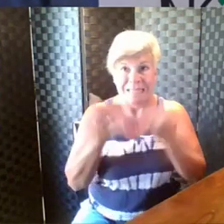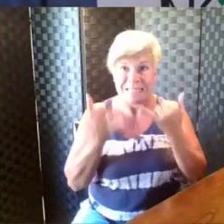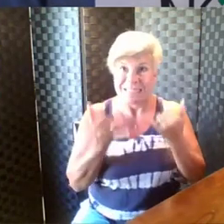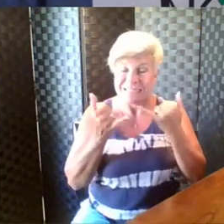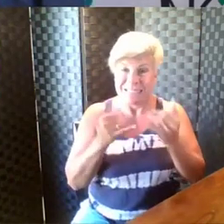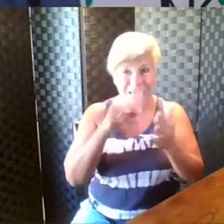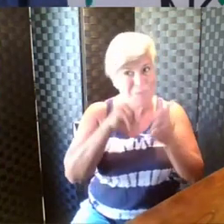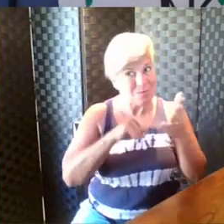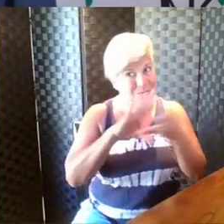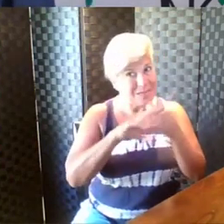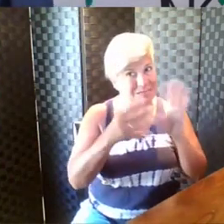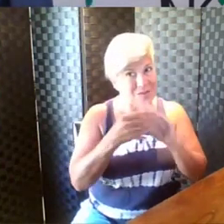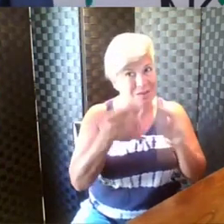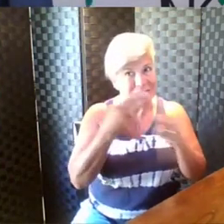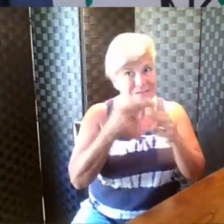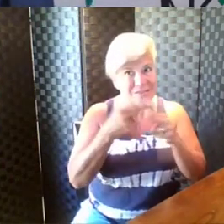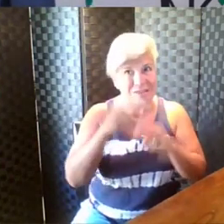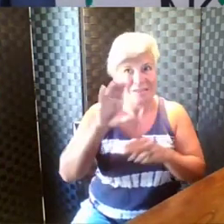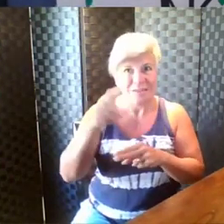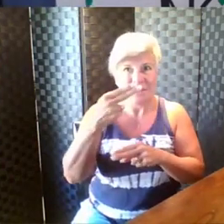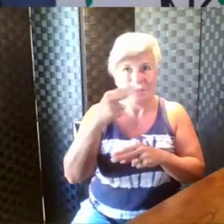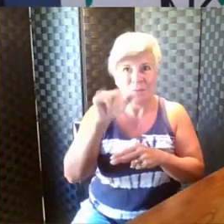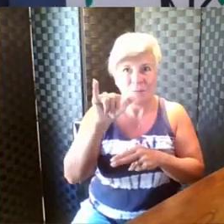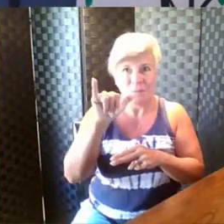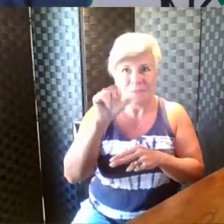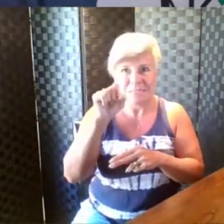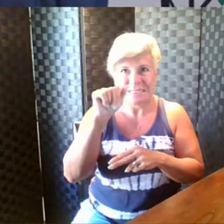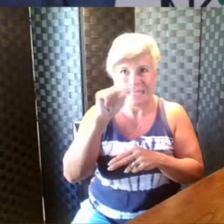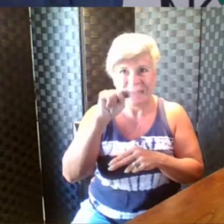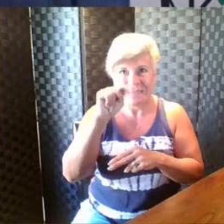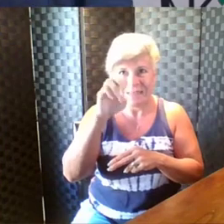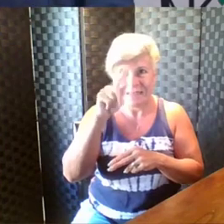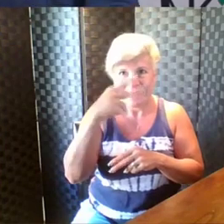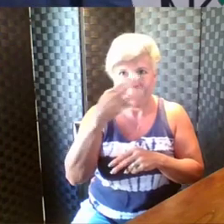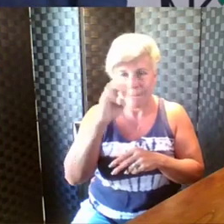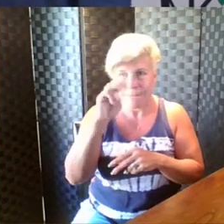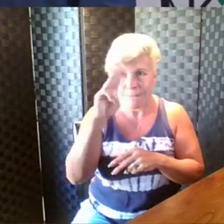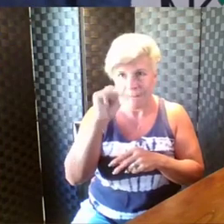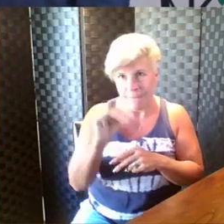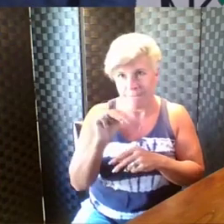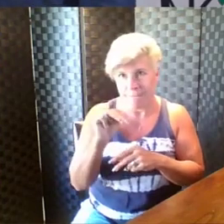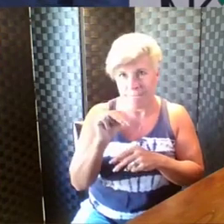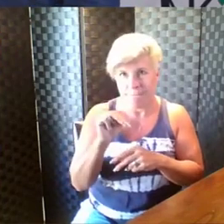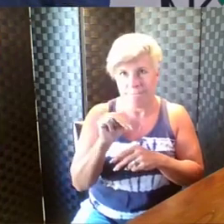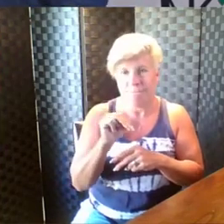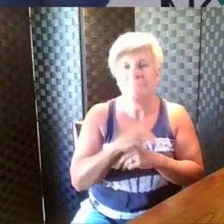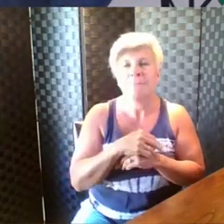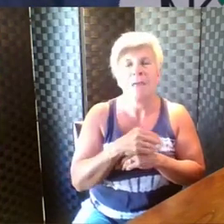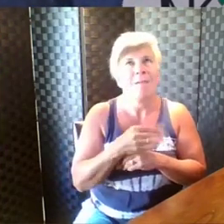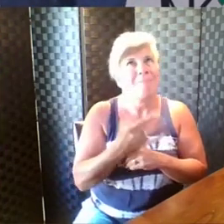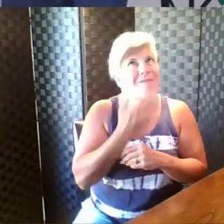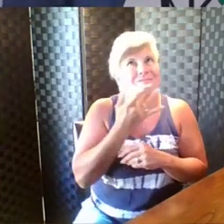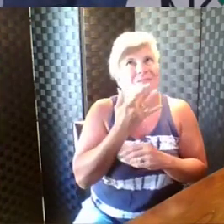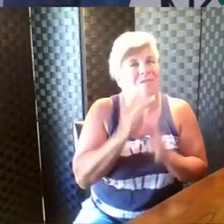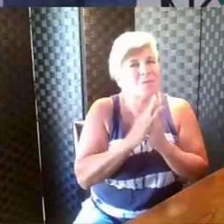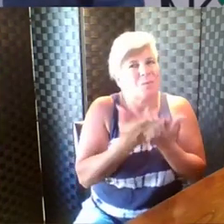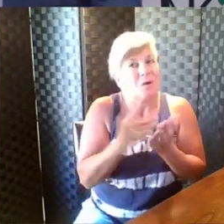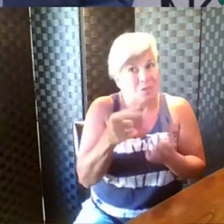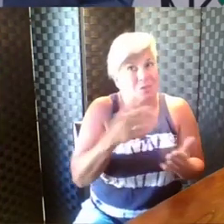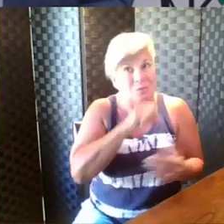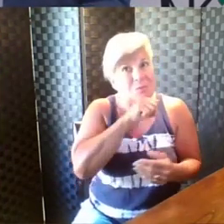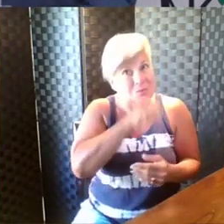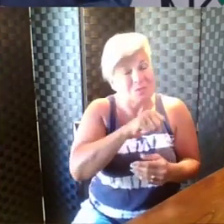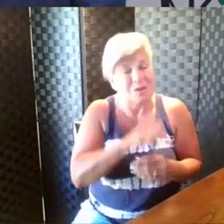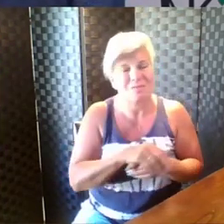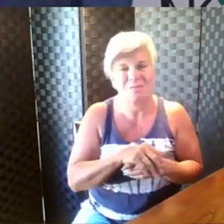Today we're going to read the story called Chrysanthemum by Kevin Hinckus. This is one of my favorite books, and I hope you enjoy it. As